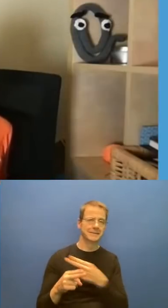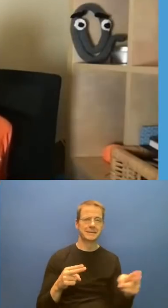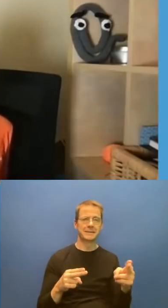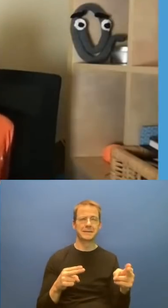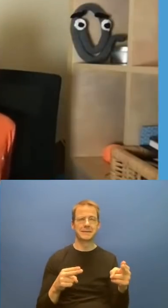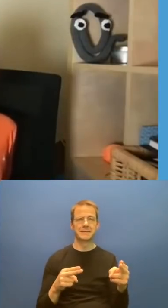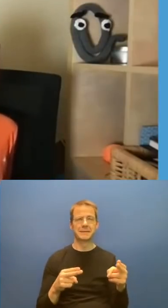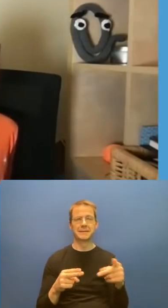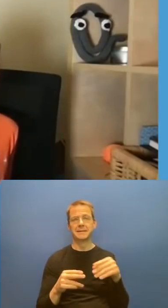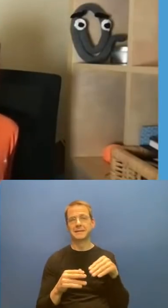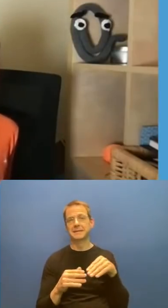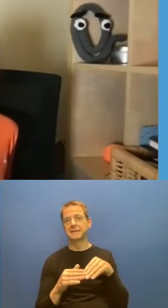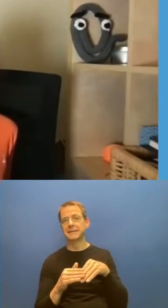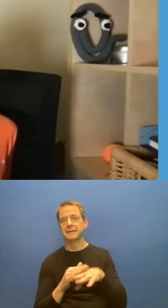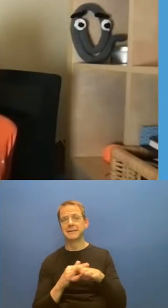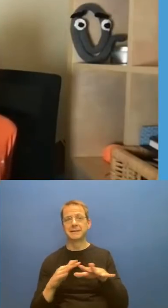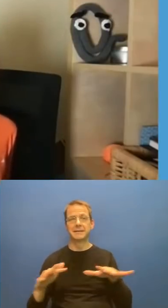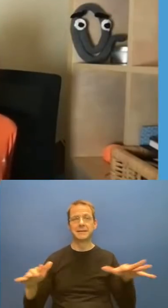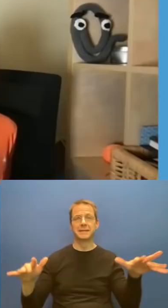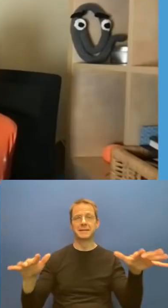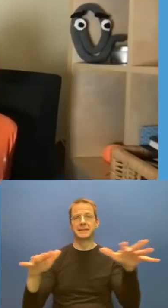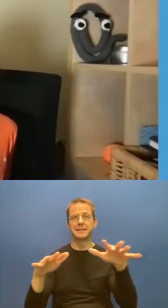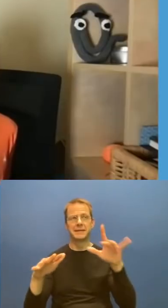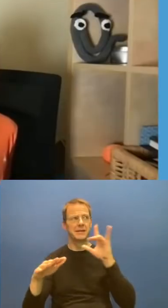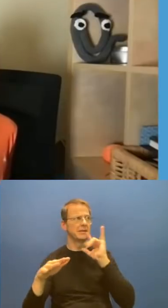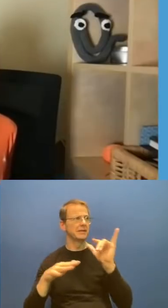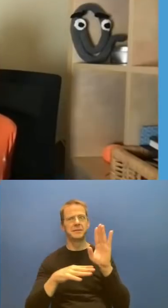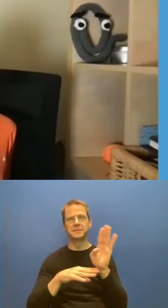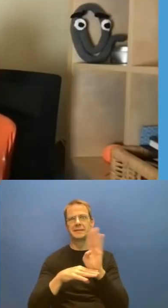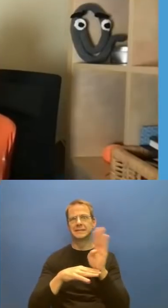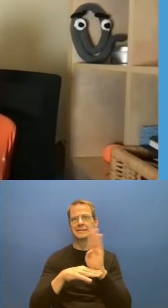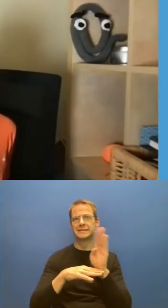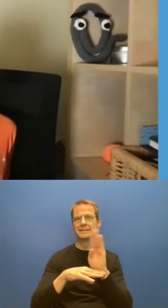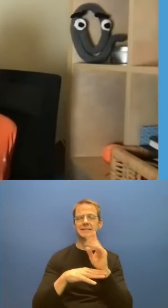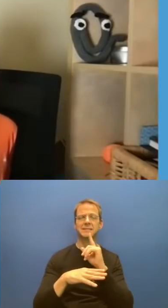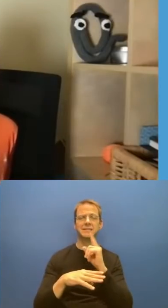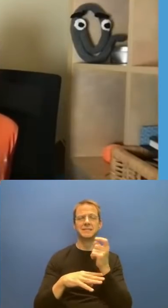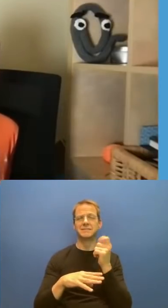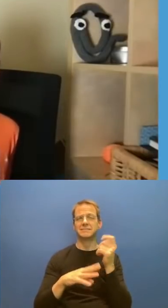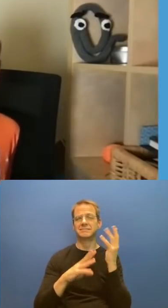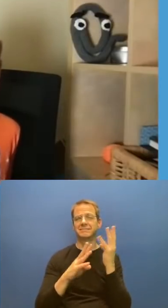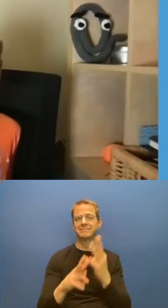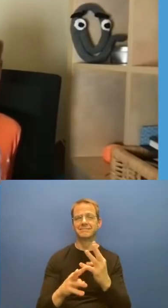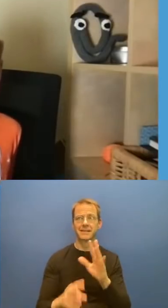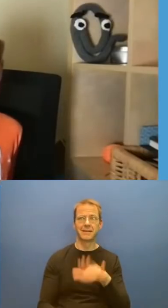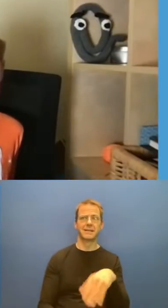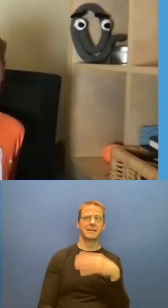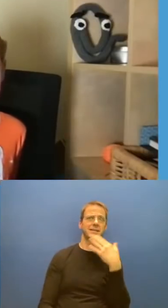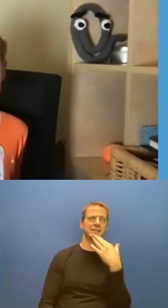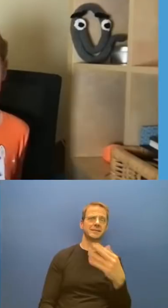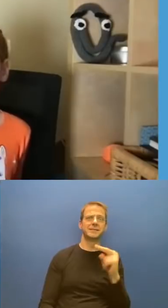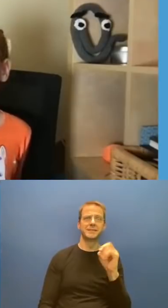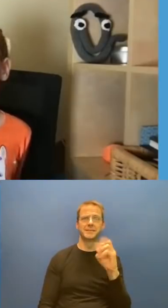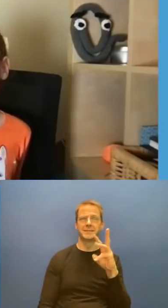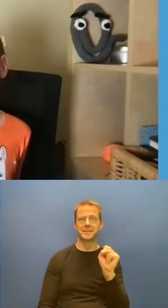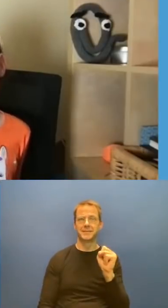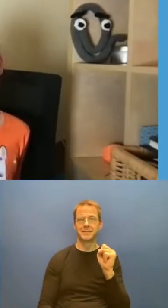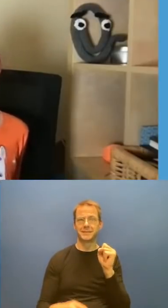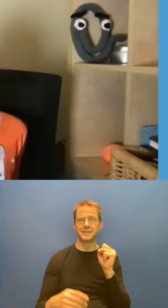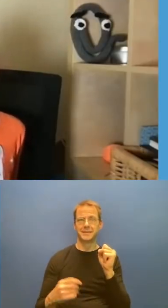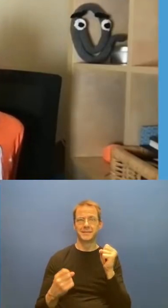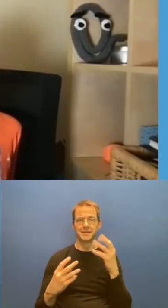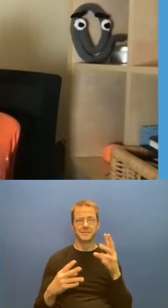Oh, that's handy. So it seemed like there were lots of other not so tiny humans getting their vaccines too? Yeah.